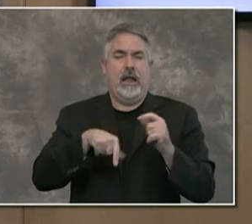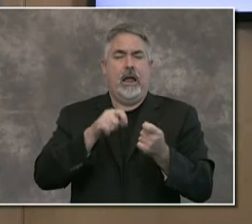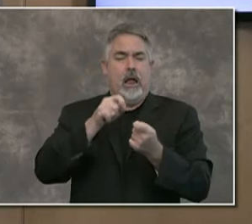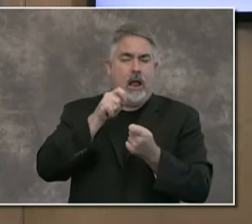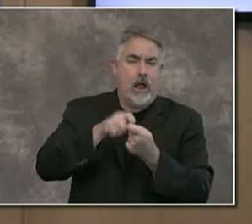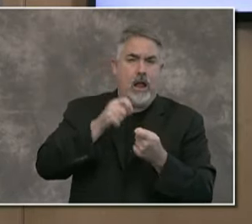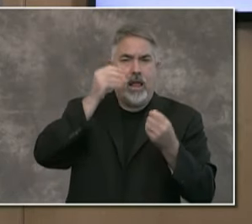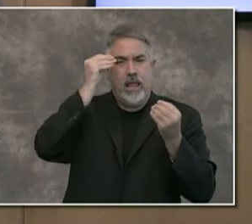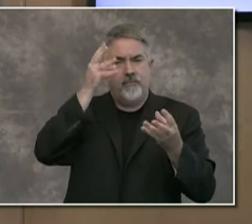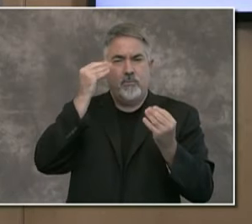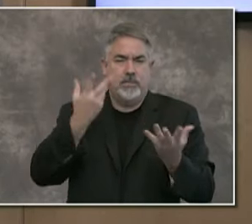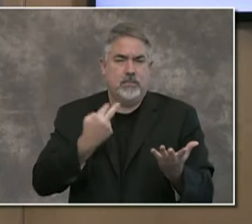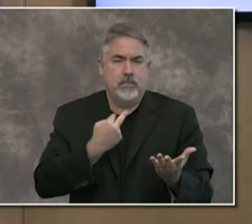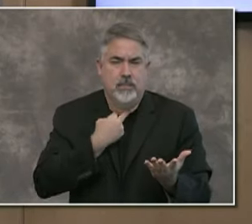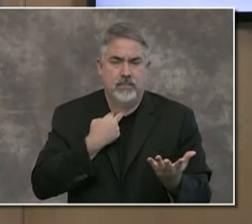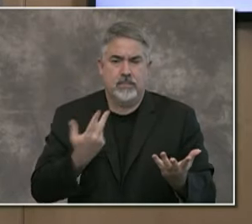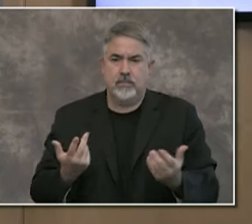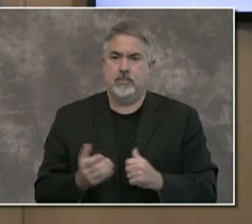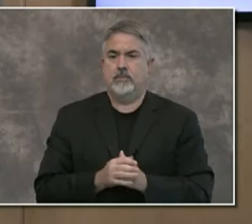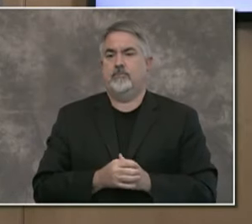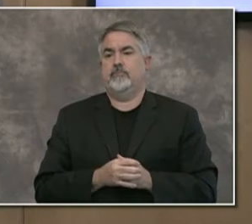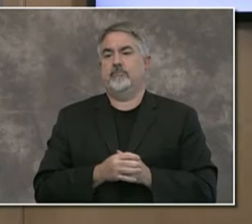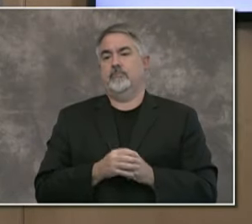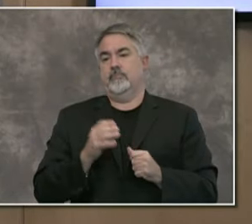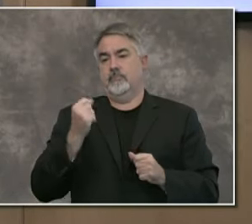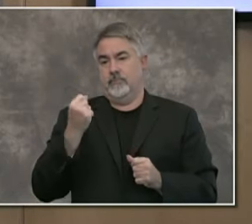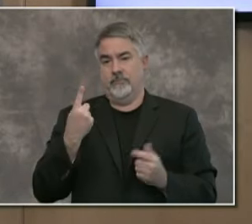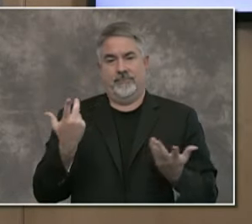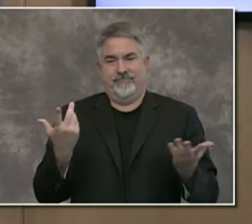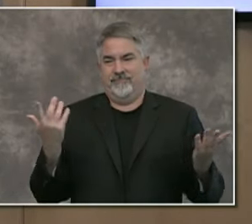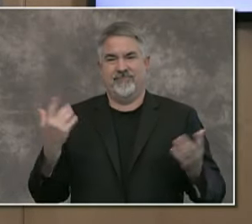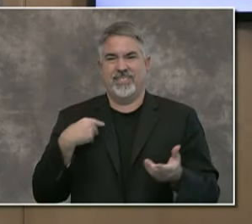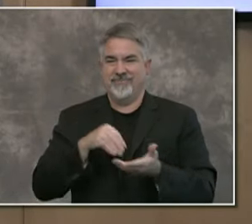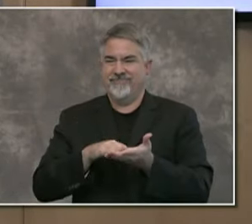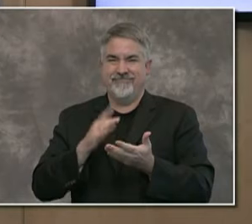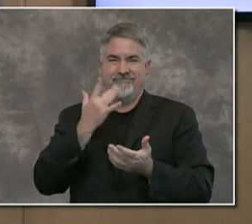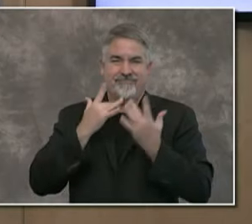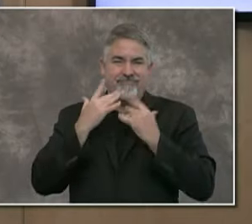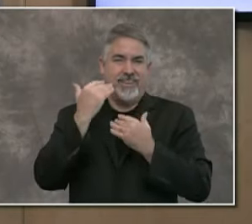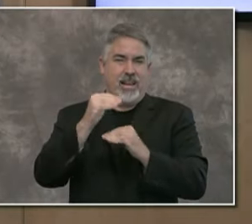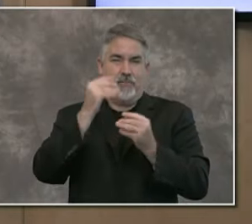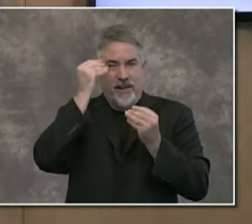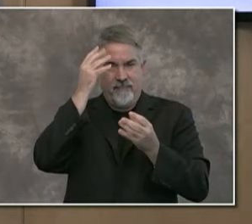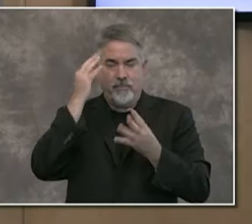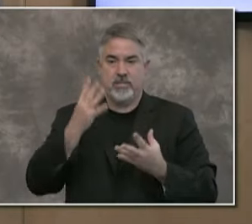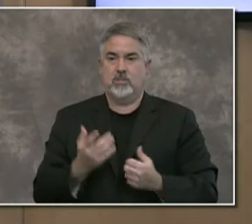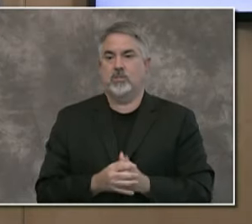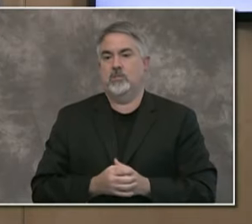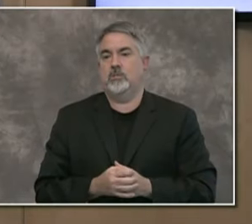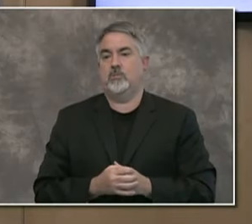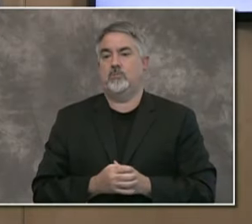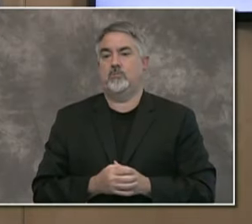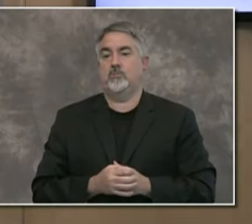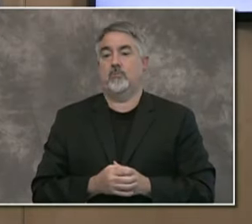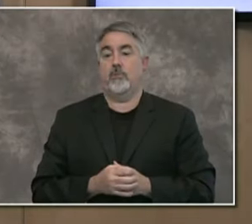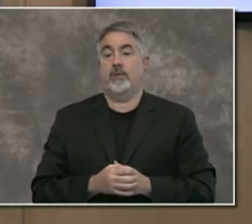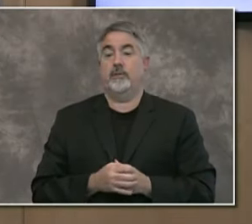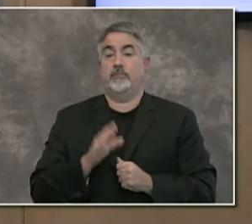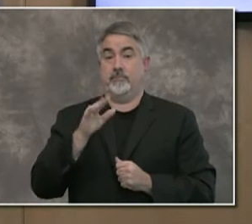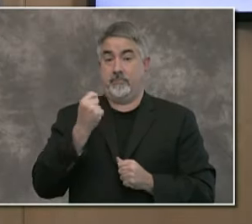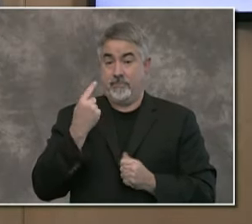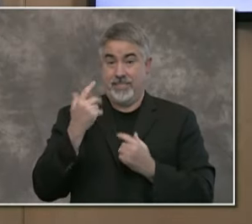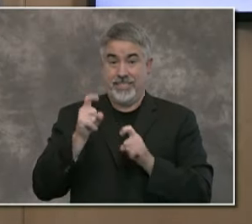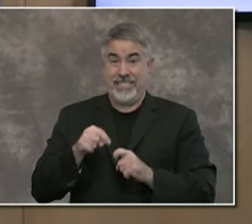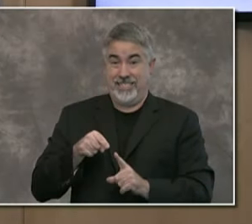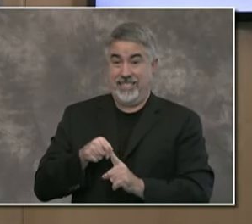reported positive, listed that as their home address. With the limitations on testing, it is fair and safe to assume that every single